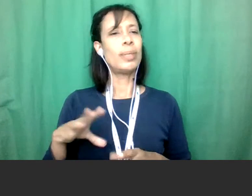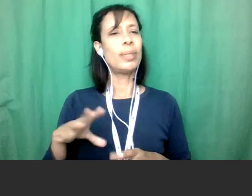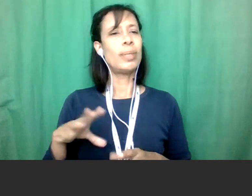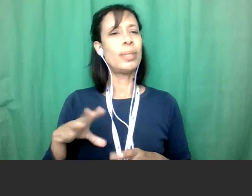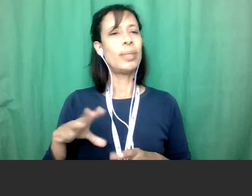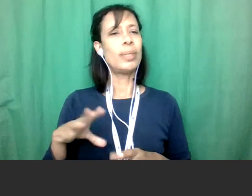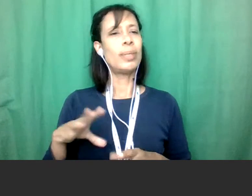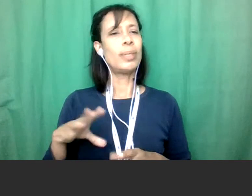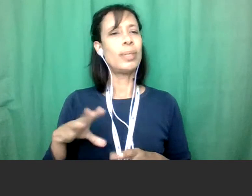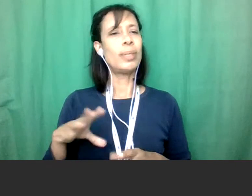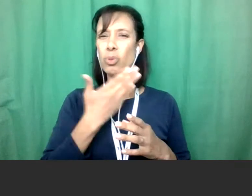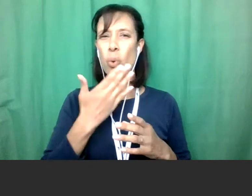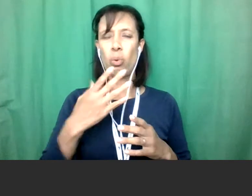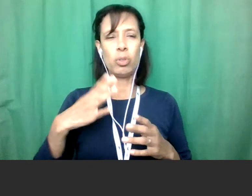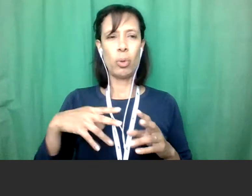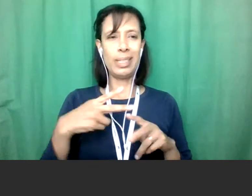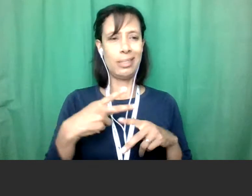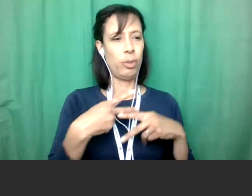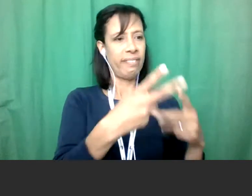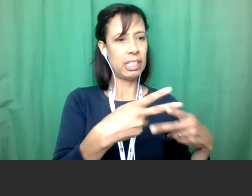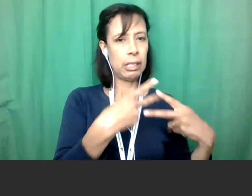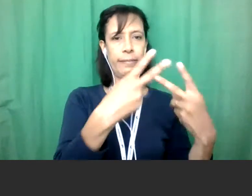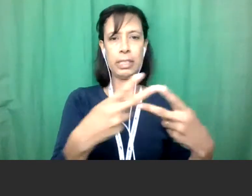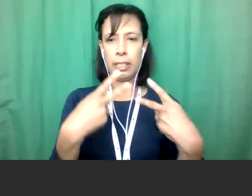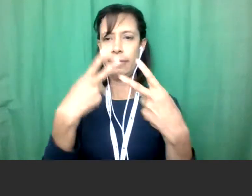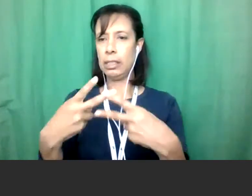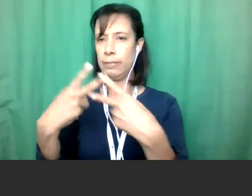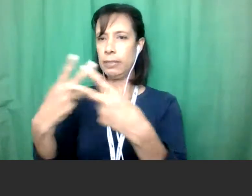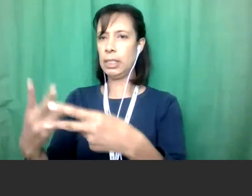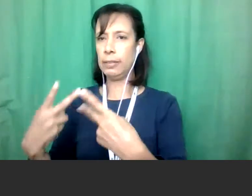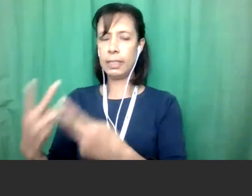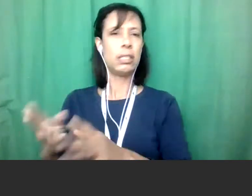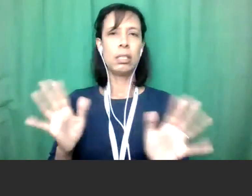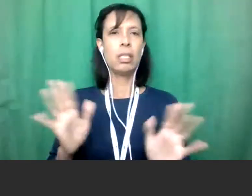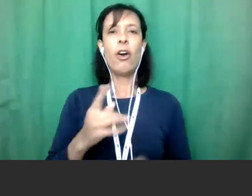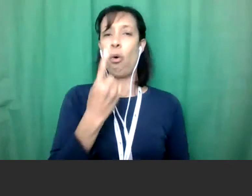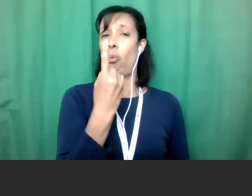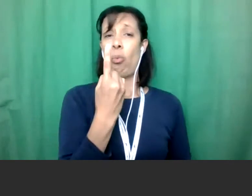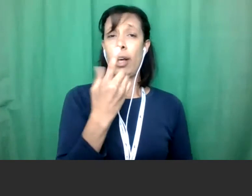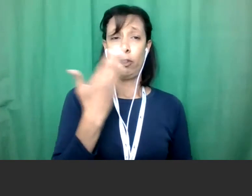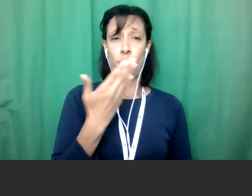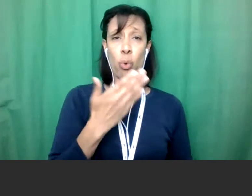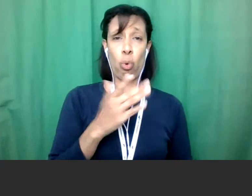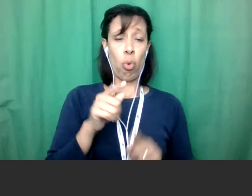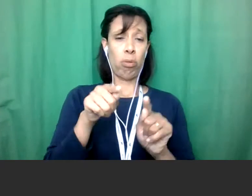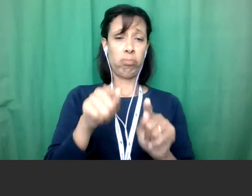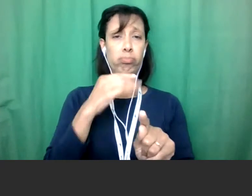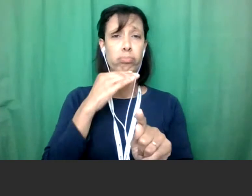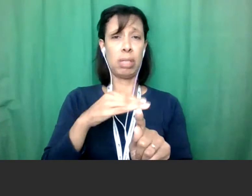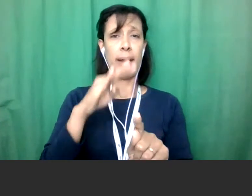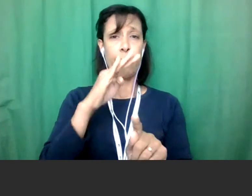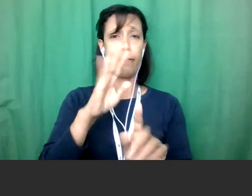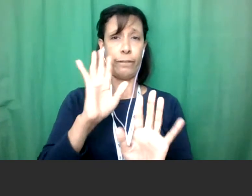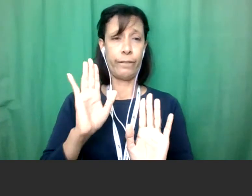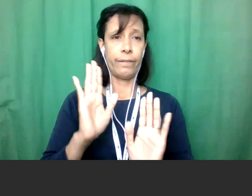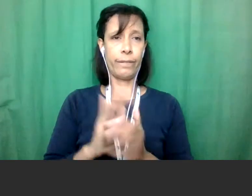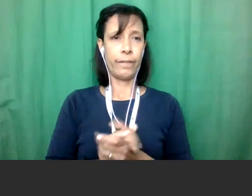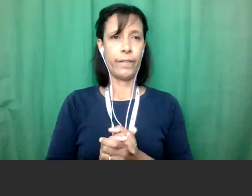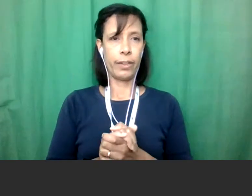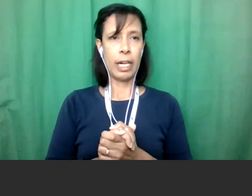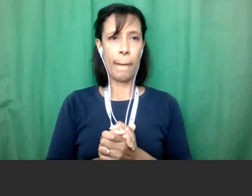in one setting is absolutely sufficient. Within one setting, you don't have to go to lots of